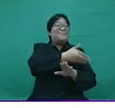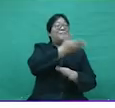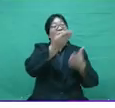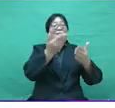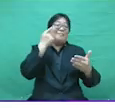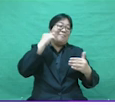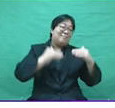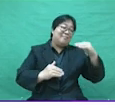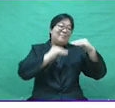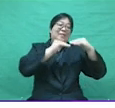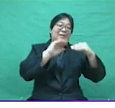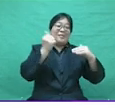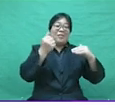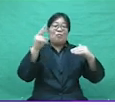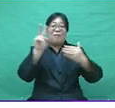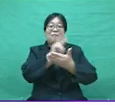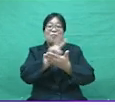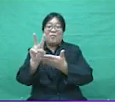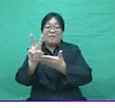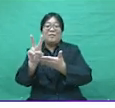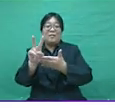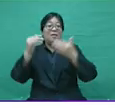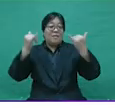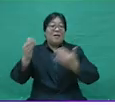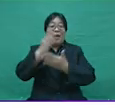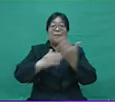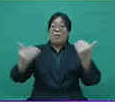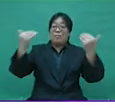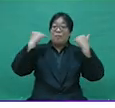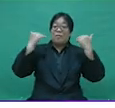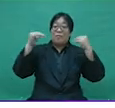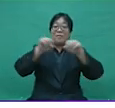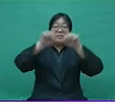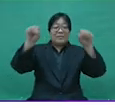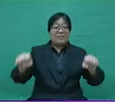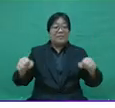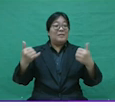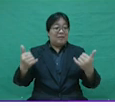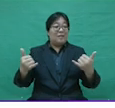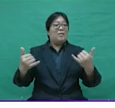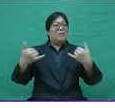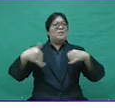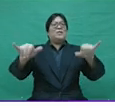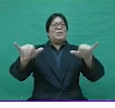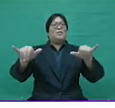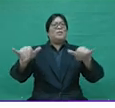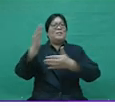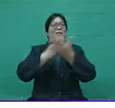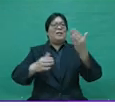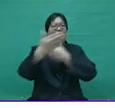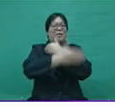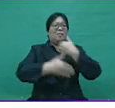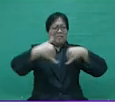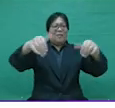for up to 10 or 12 weeks, now the partial unemployment system is still in charge in